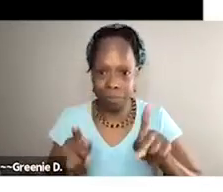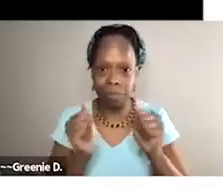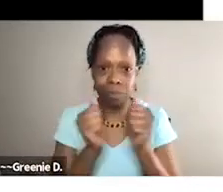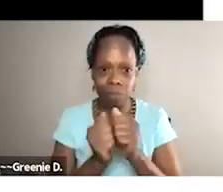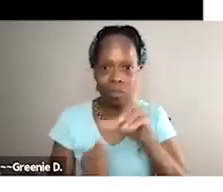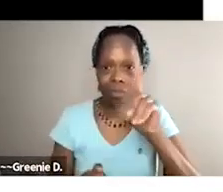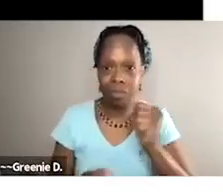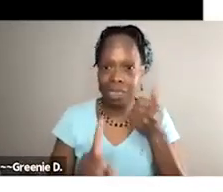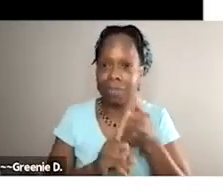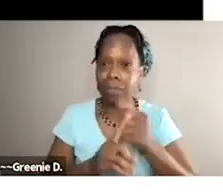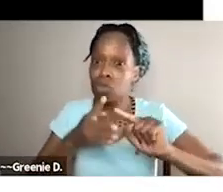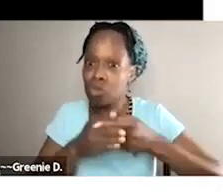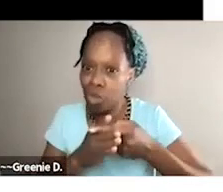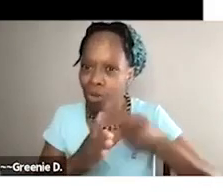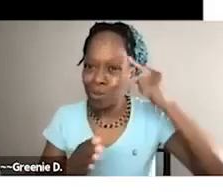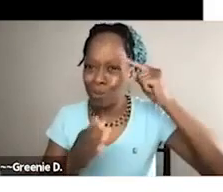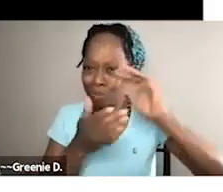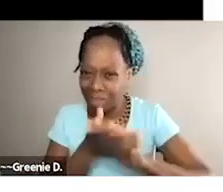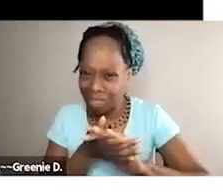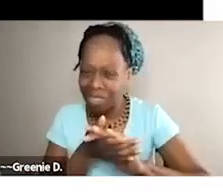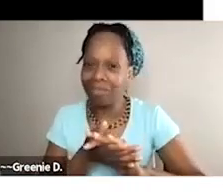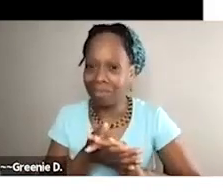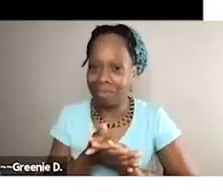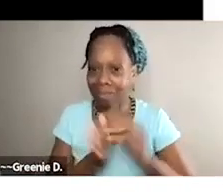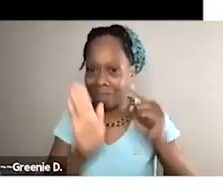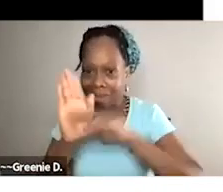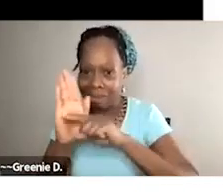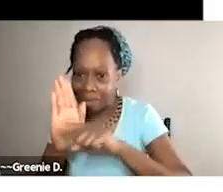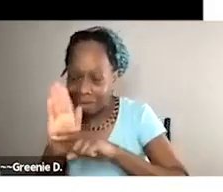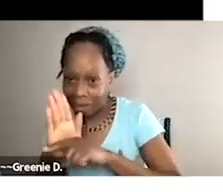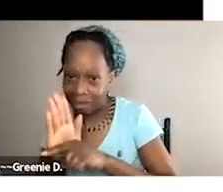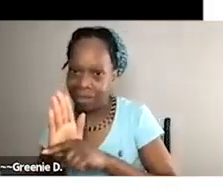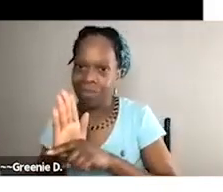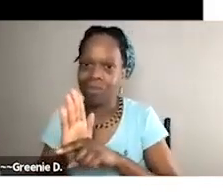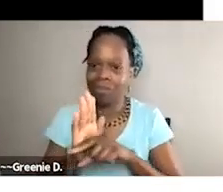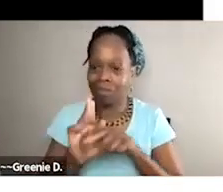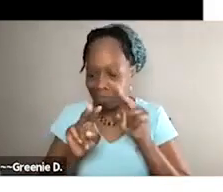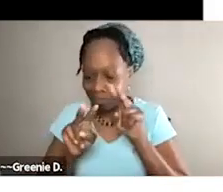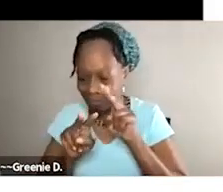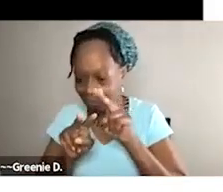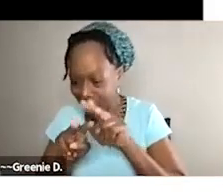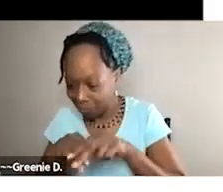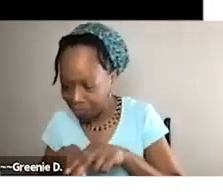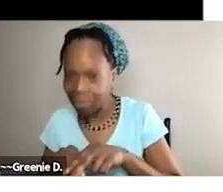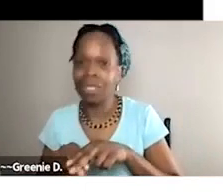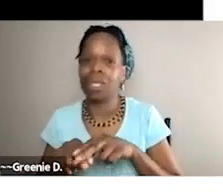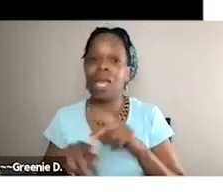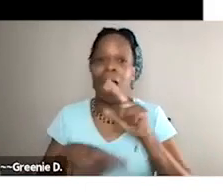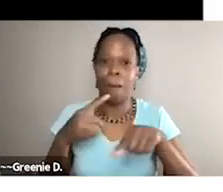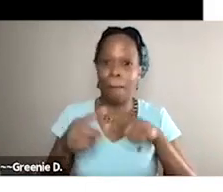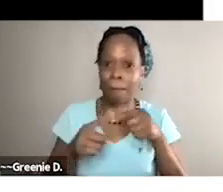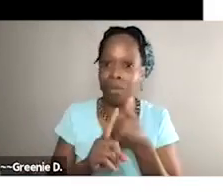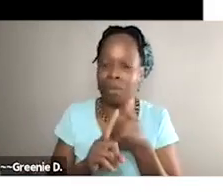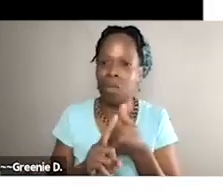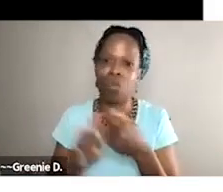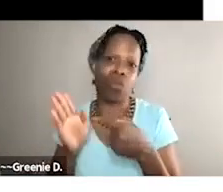believe prejudices and negative falsehoods about themselves. Think things like you're a burden,